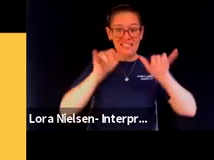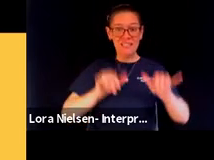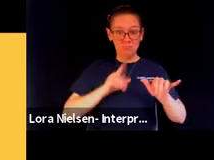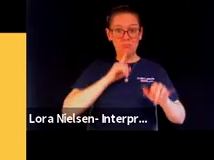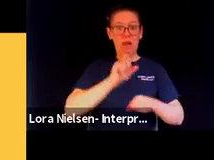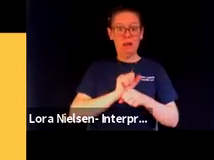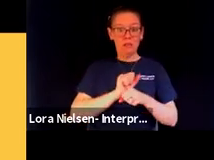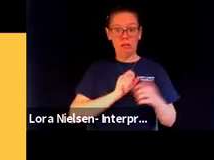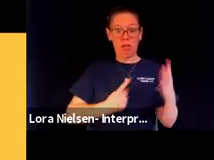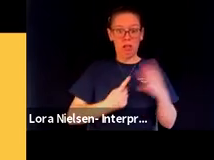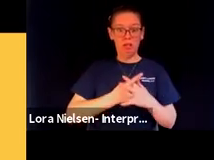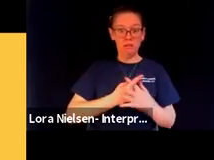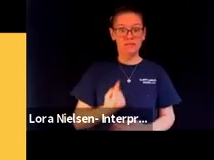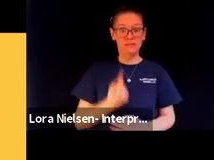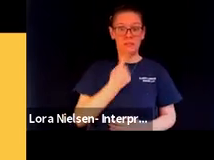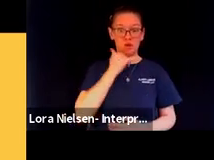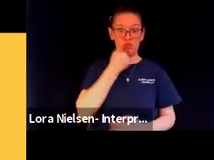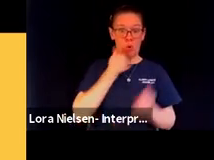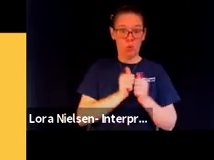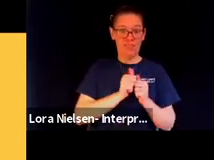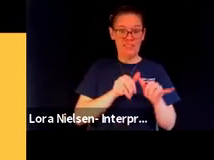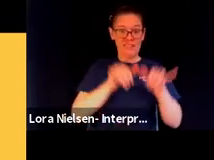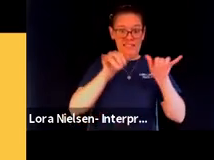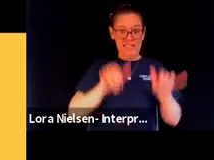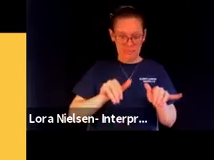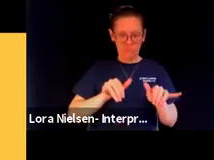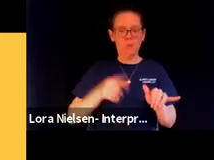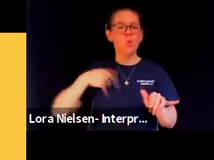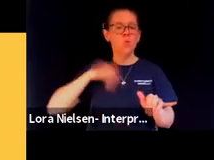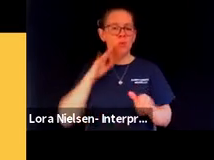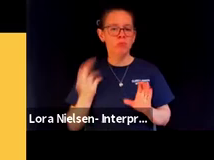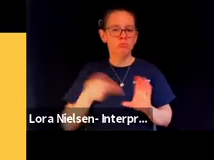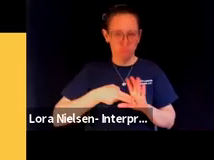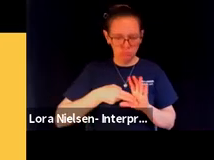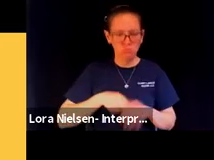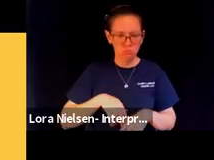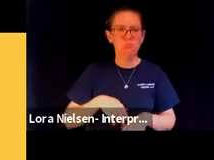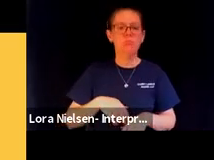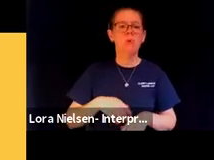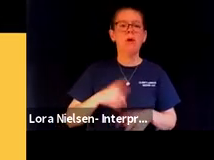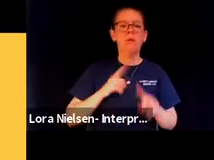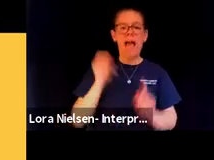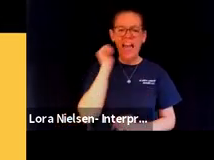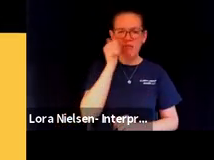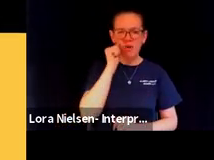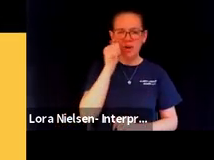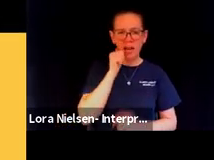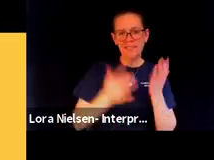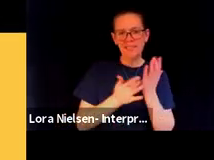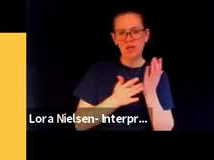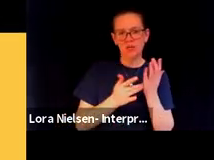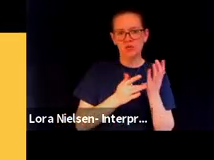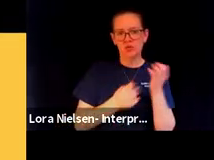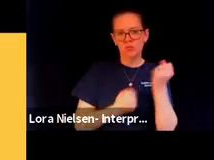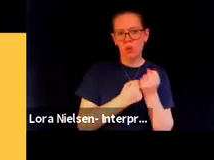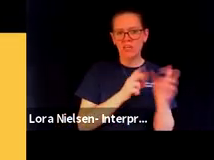gets resolved. But we are not the ones that will be dealing with the day-to-day customer support issues that come in. Again, we're not the ones setting up the